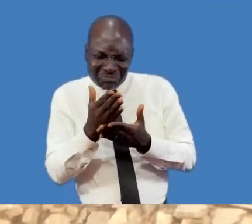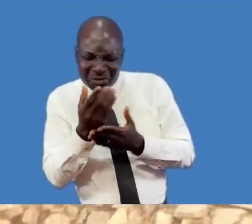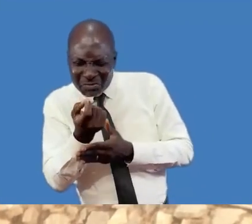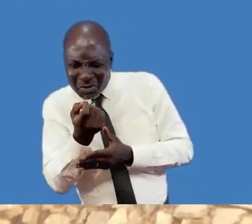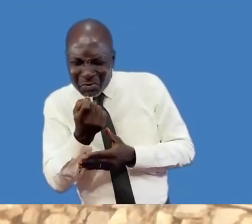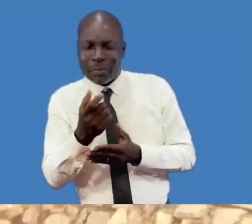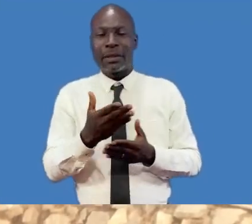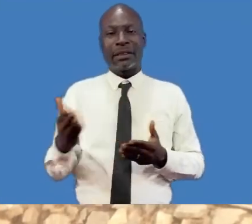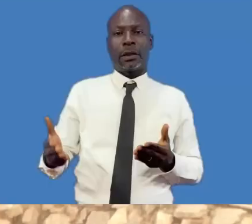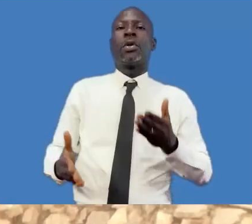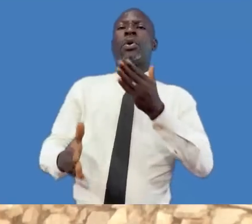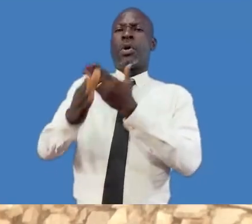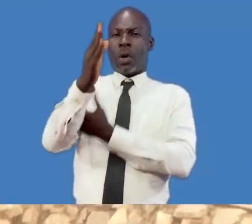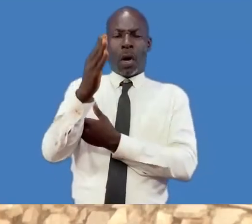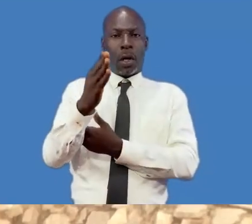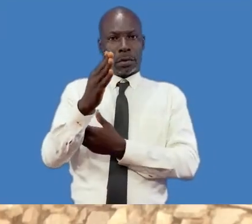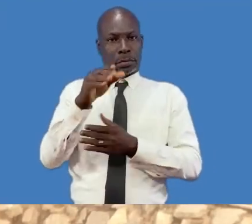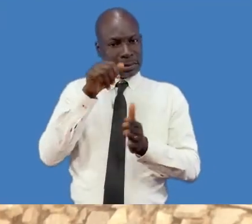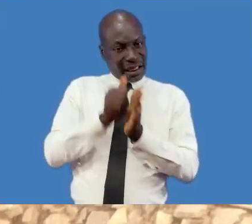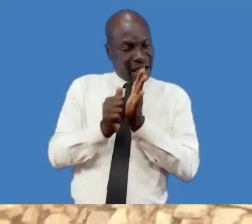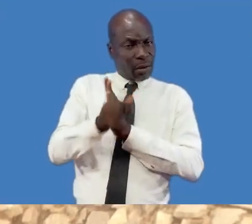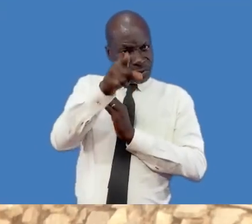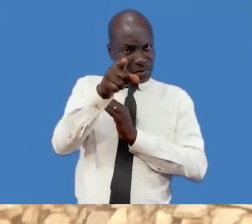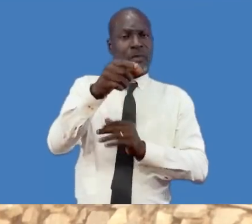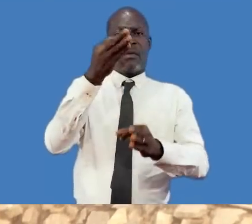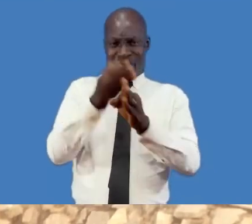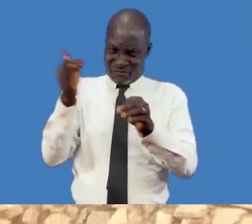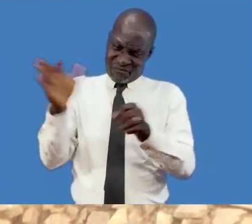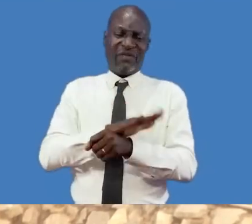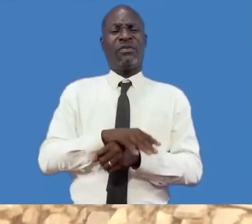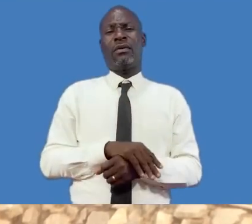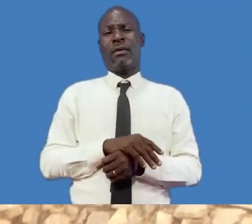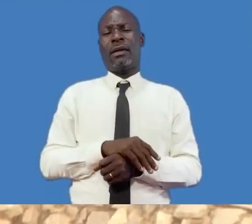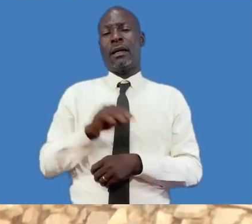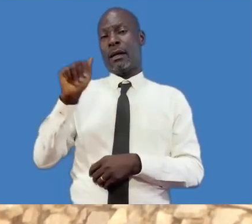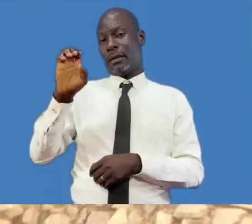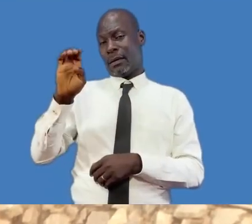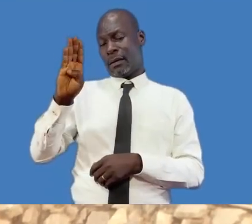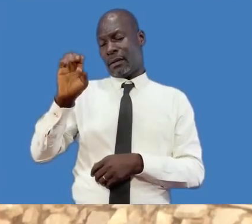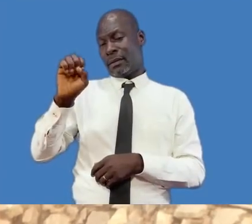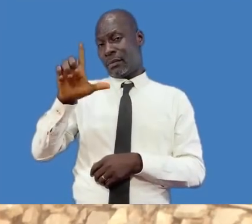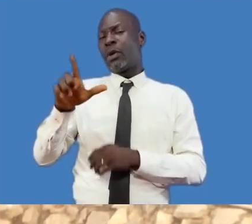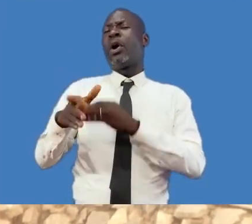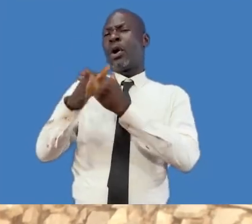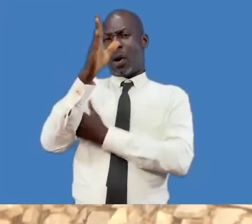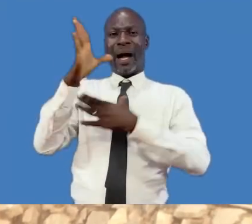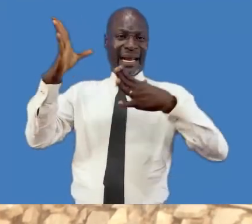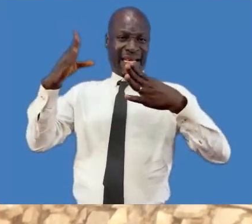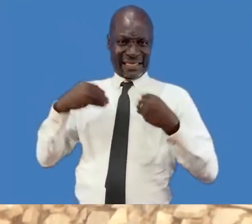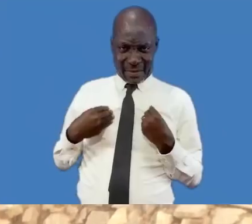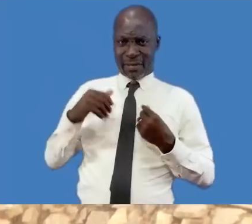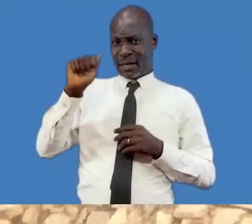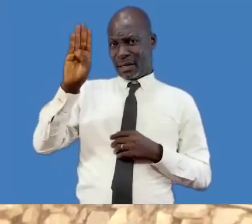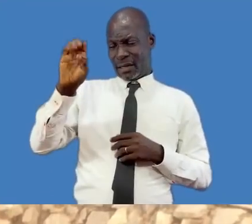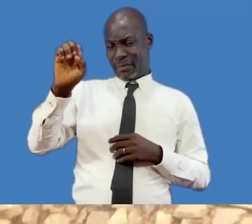wo ye a onyankopon ebu faithful enti ade a ebe eyoye no onyankopon ba jinu tum se wo